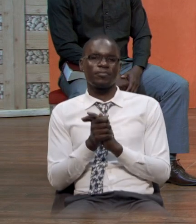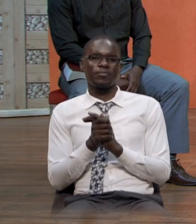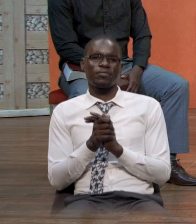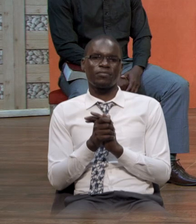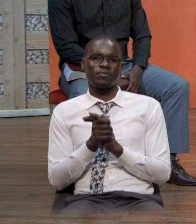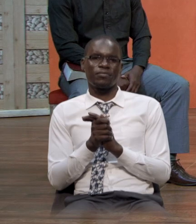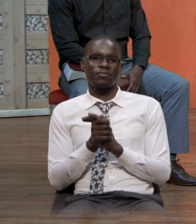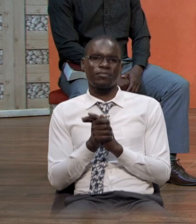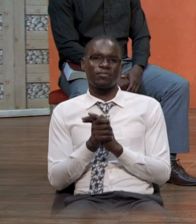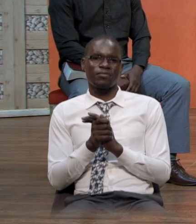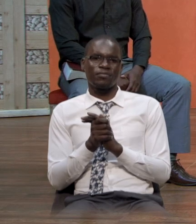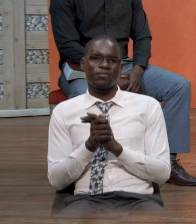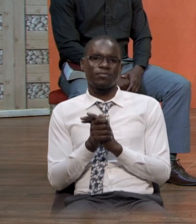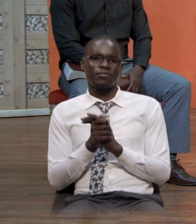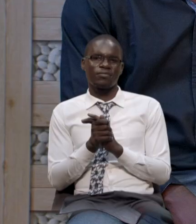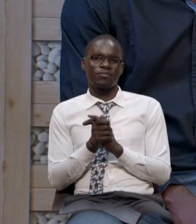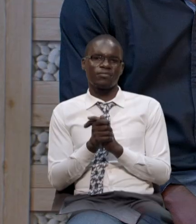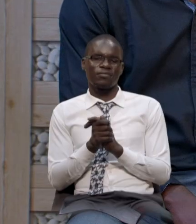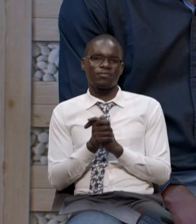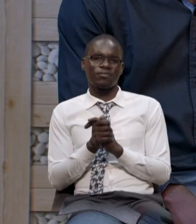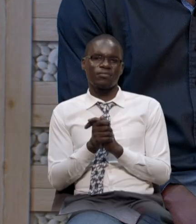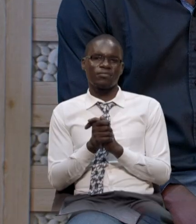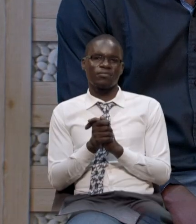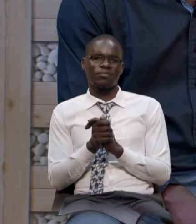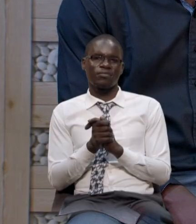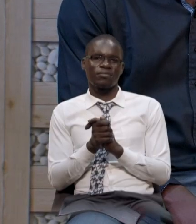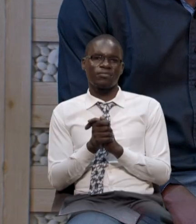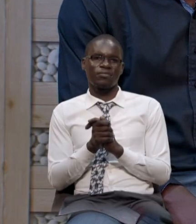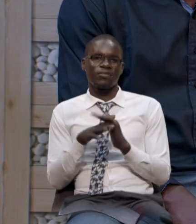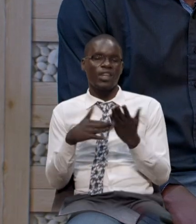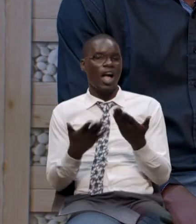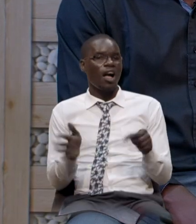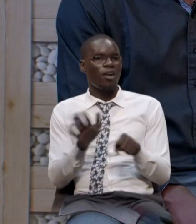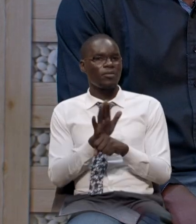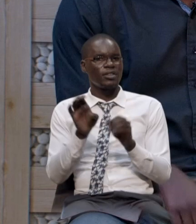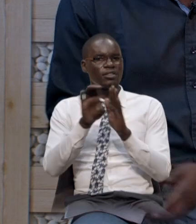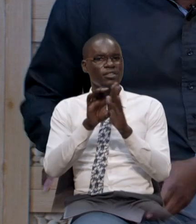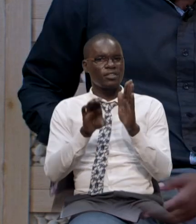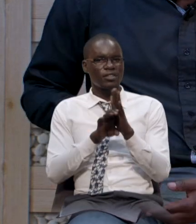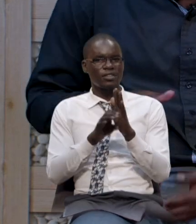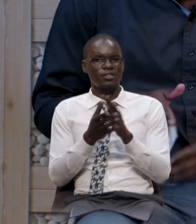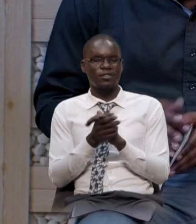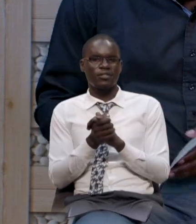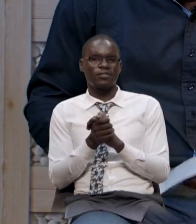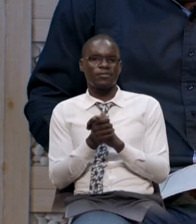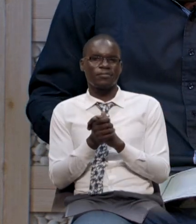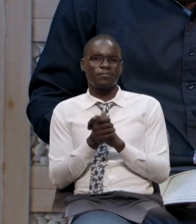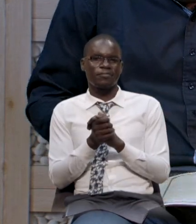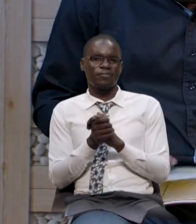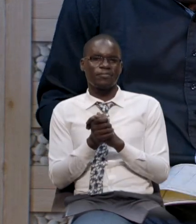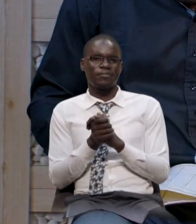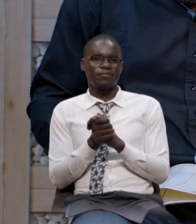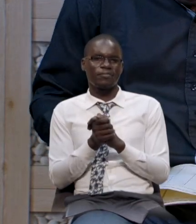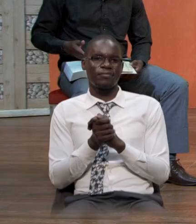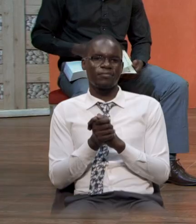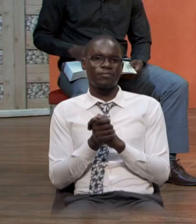Bible. What do you mean? 3,000. No, that's too much. How many chapters do we have 1,300. It's 1,000